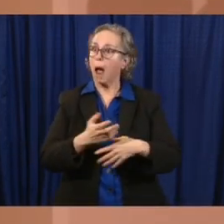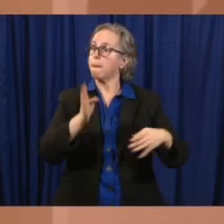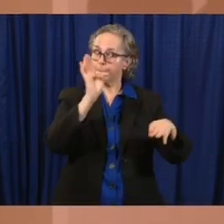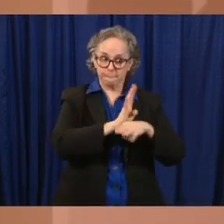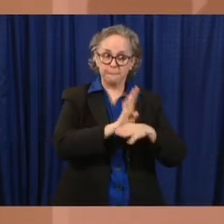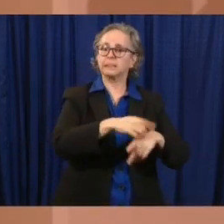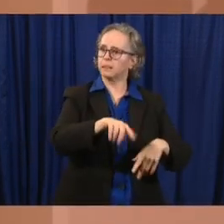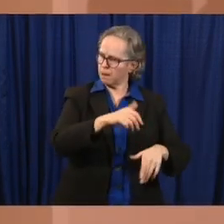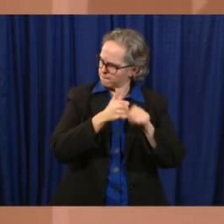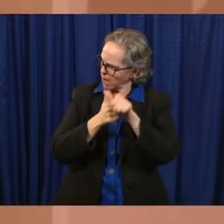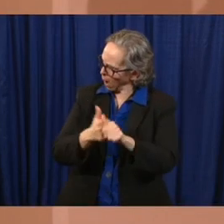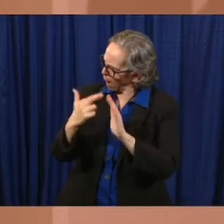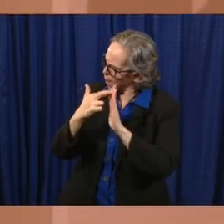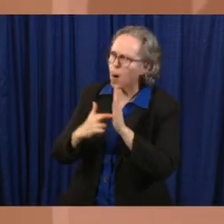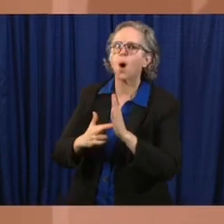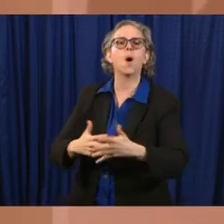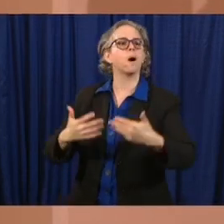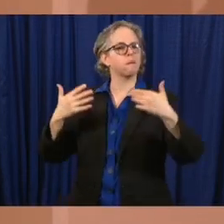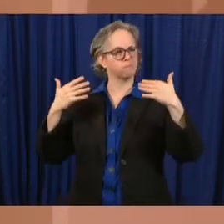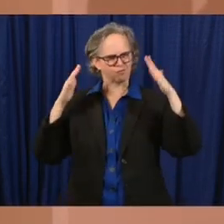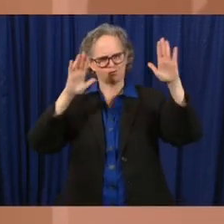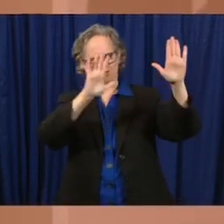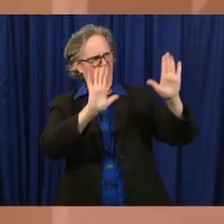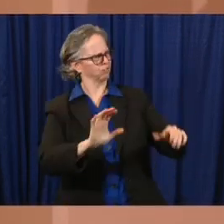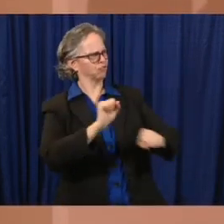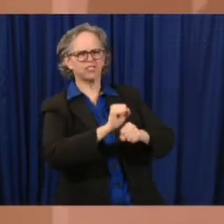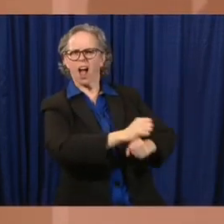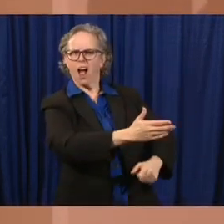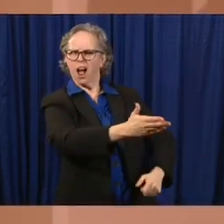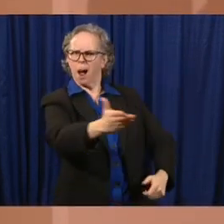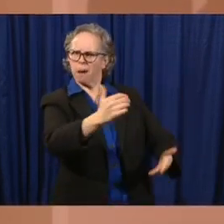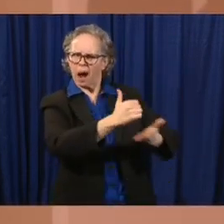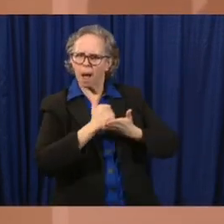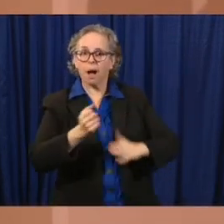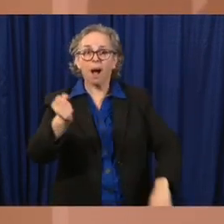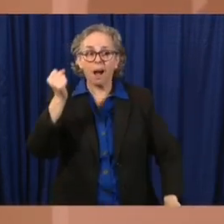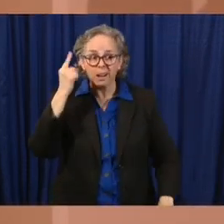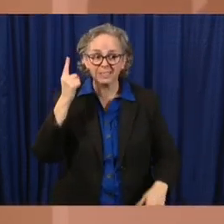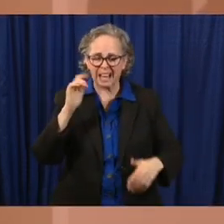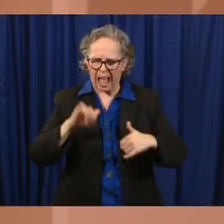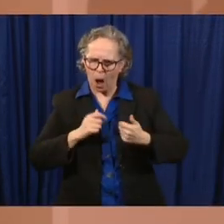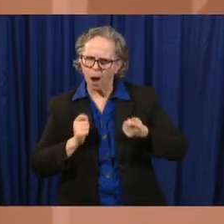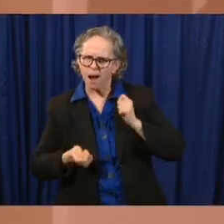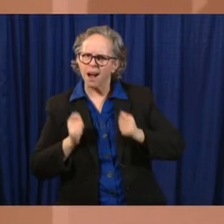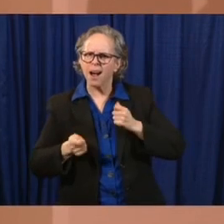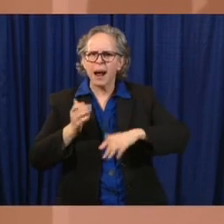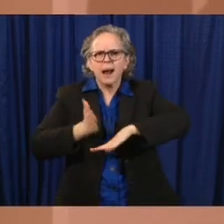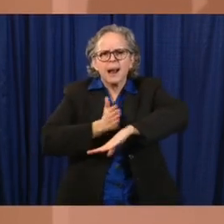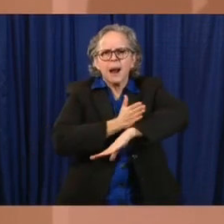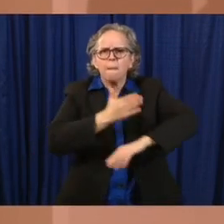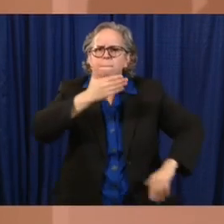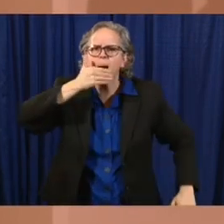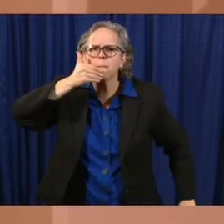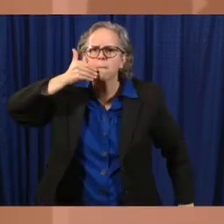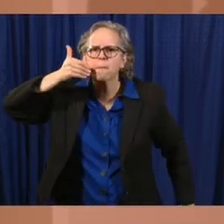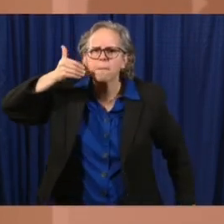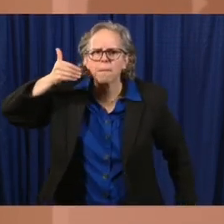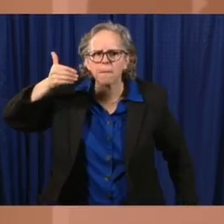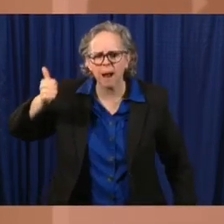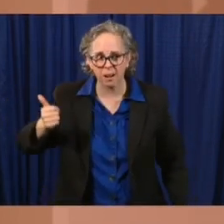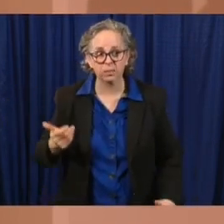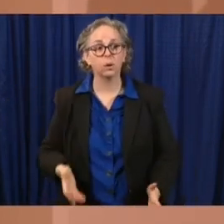at helping us understand how we can continue to develop this and make it something that's viable for every business once